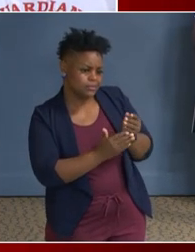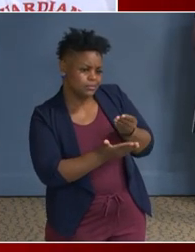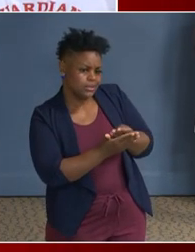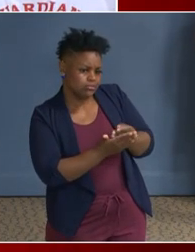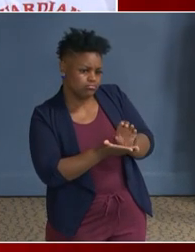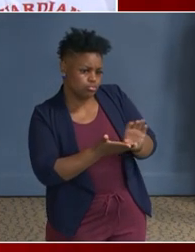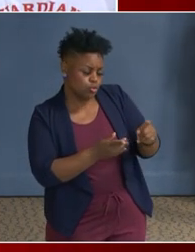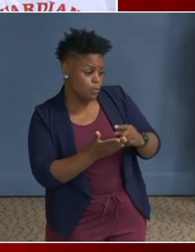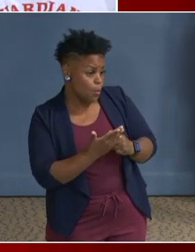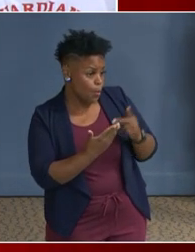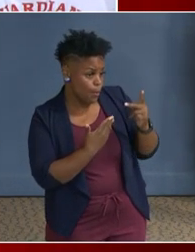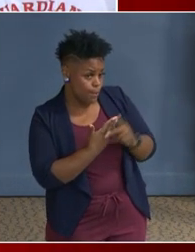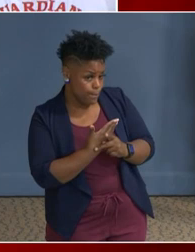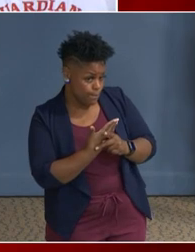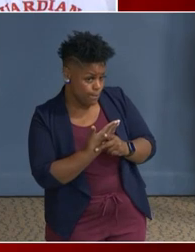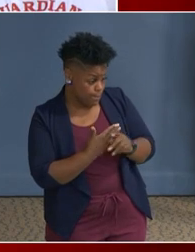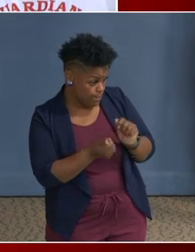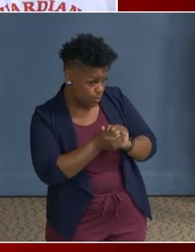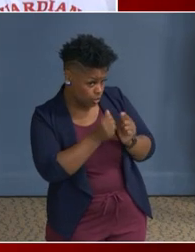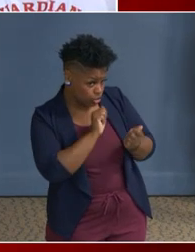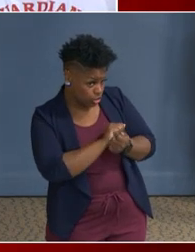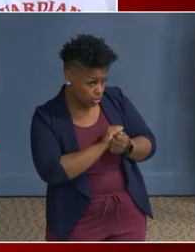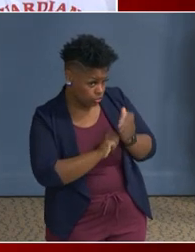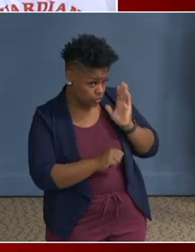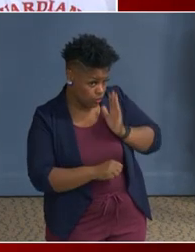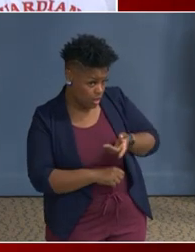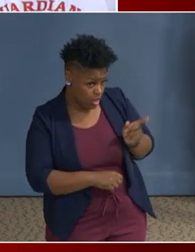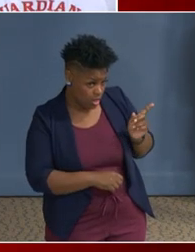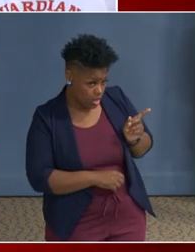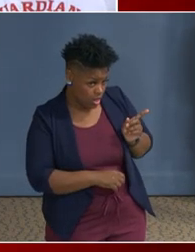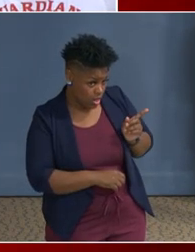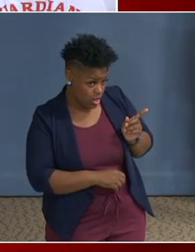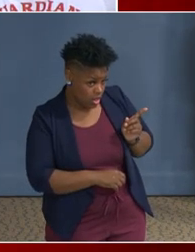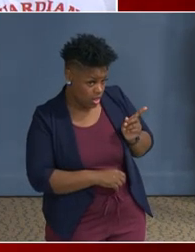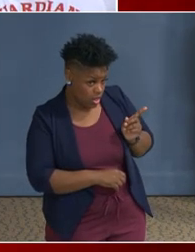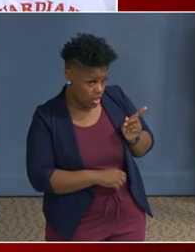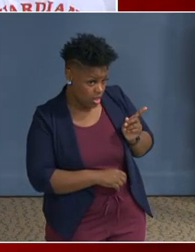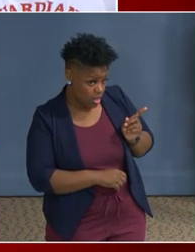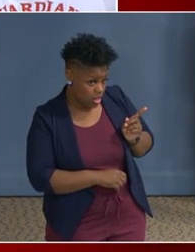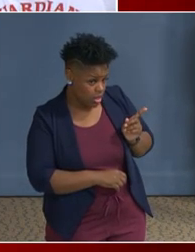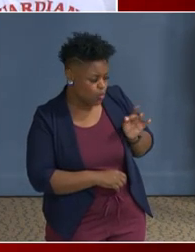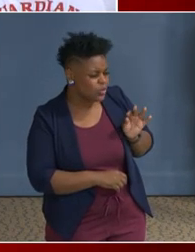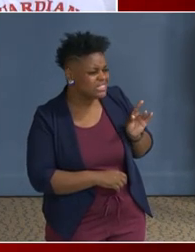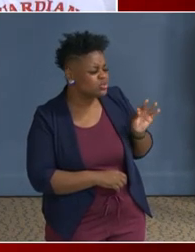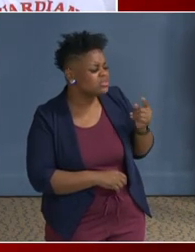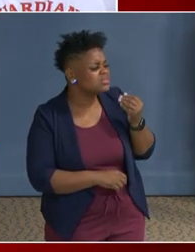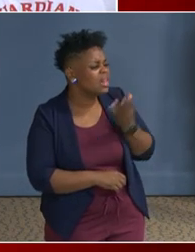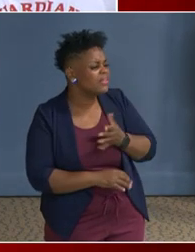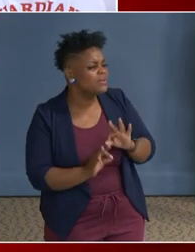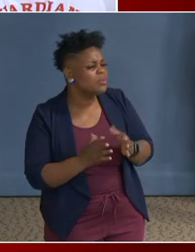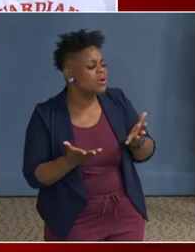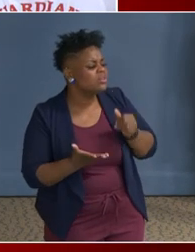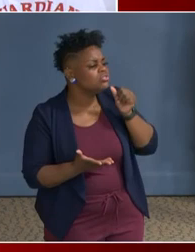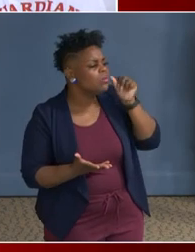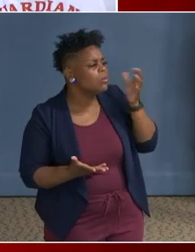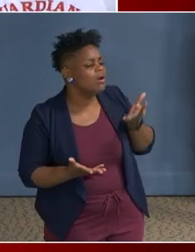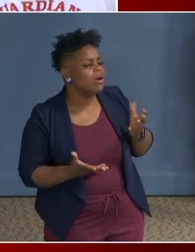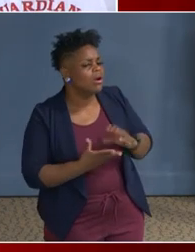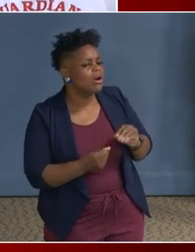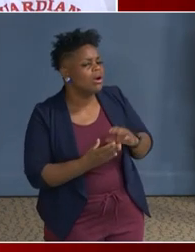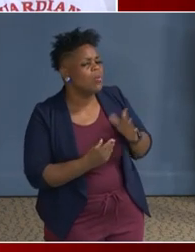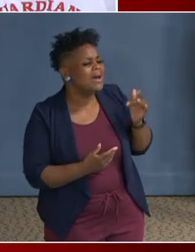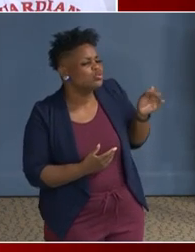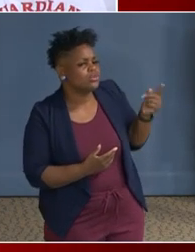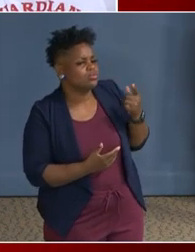was some of the message, if you can, to some of the communication that was said to the family yesterday, why you reached out?